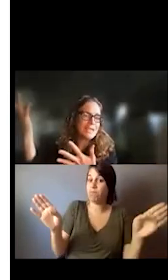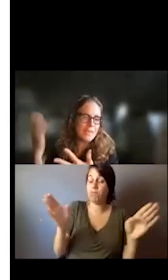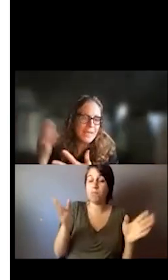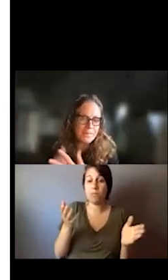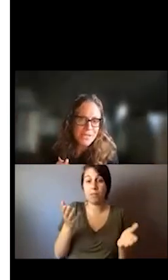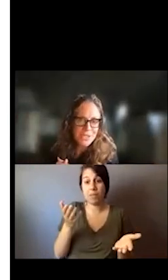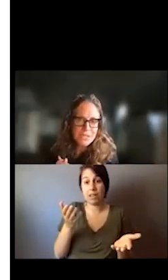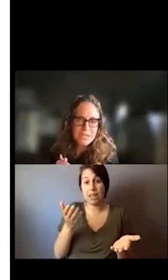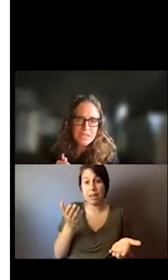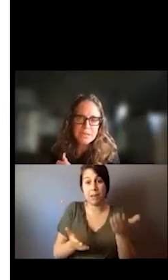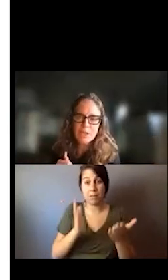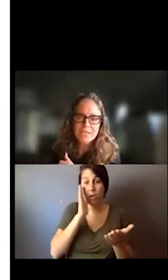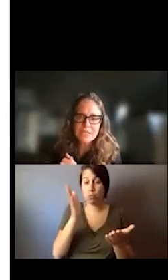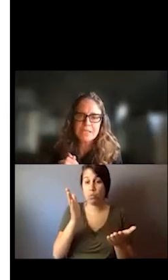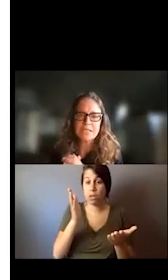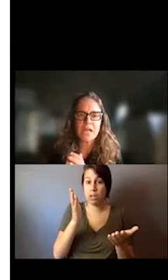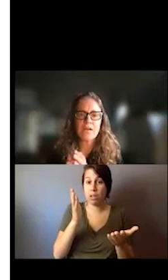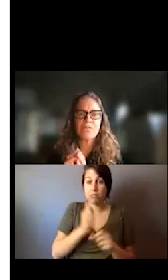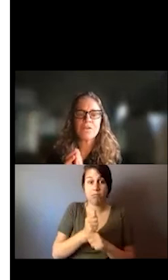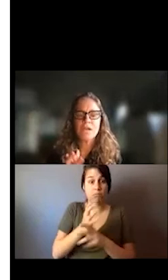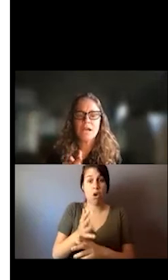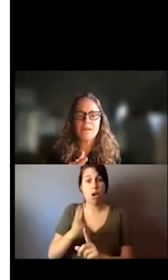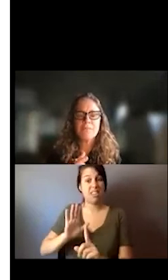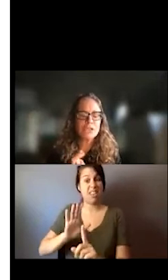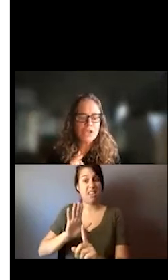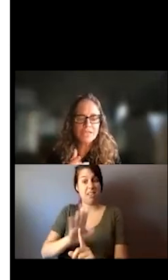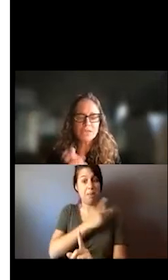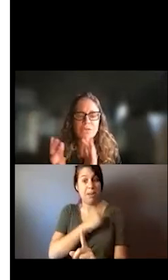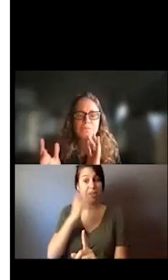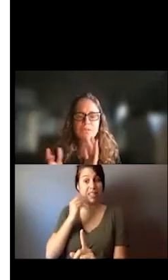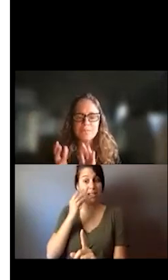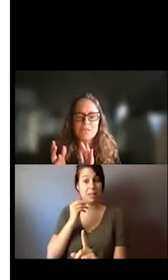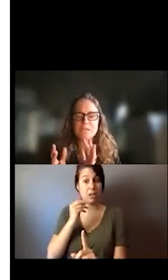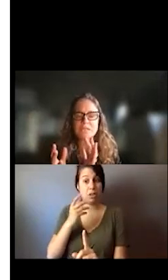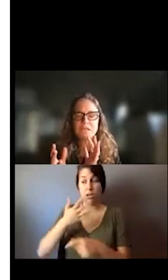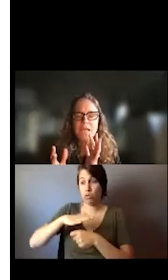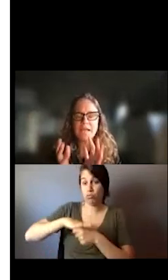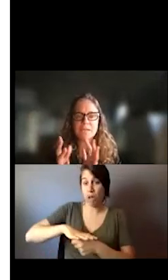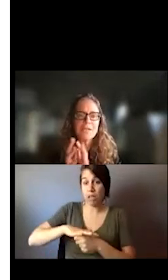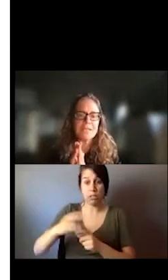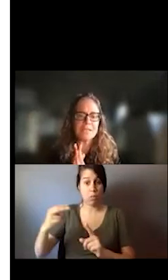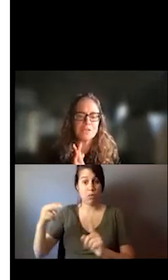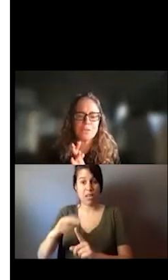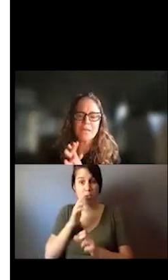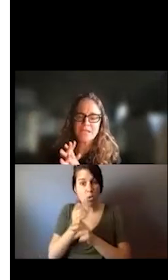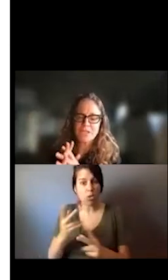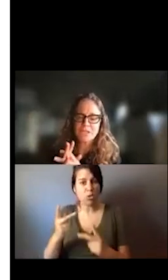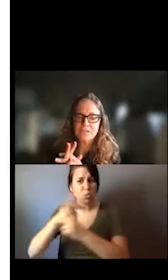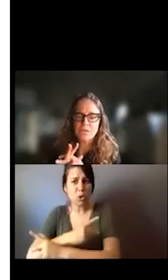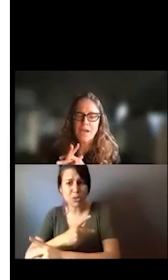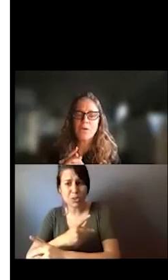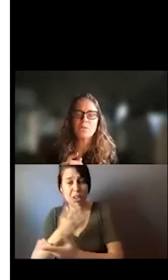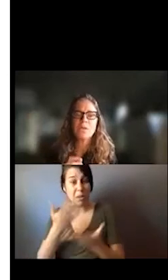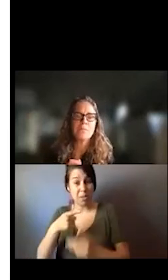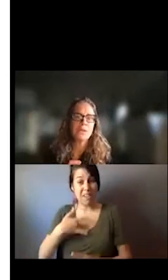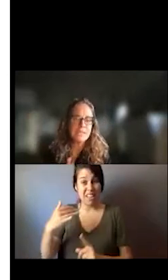actually exacerbate patient experiences of mistrust or perceptions and experiences of